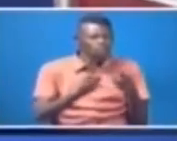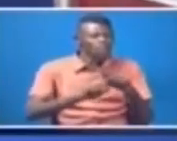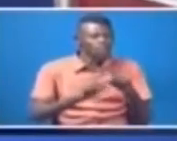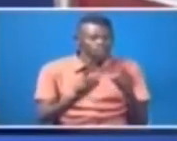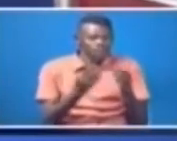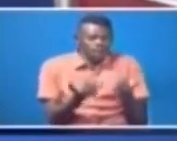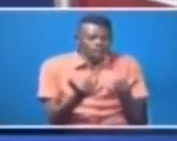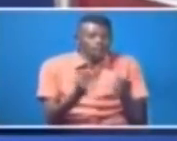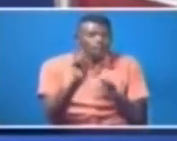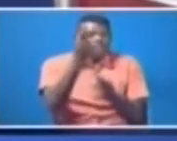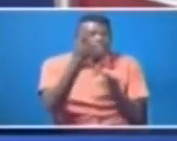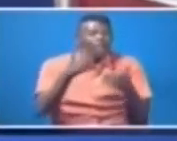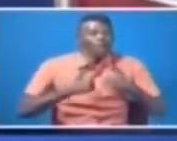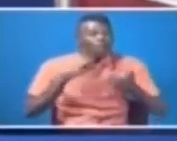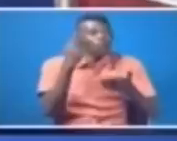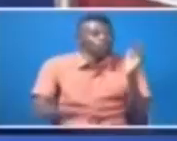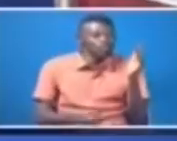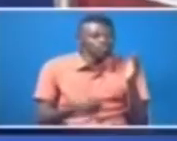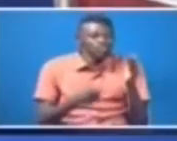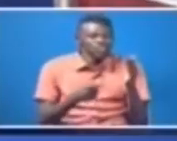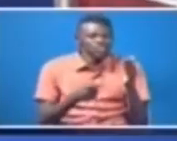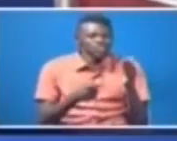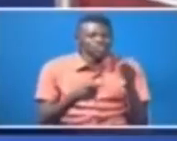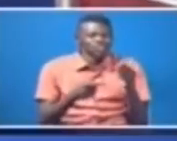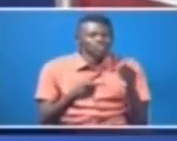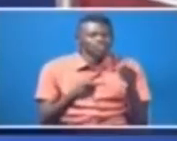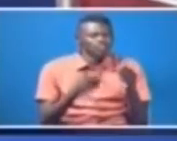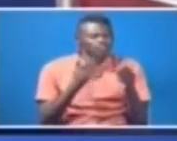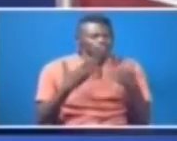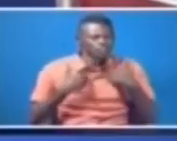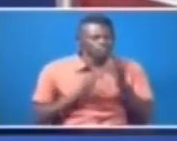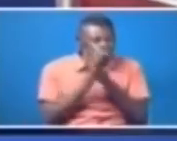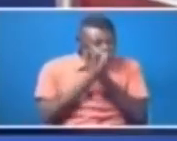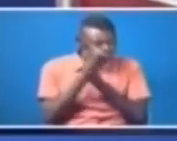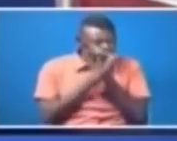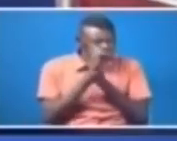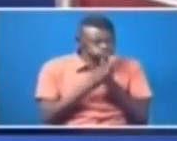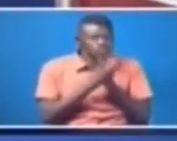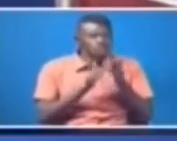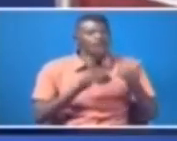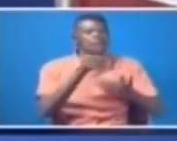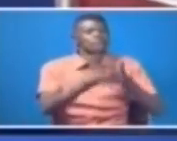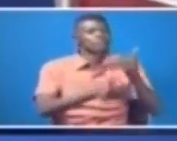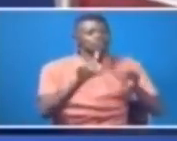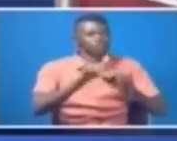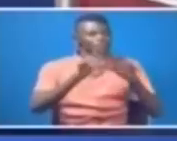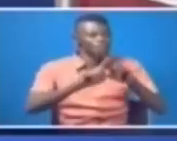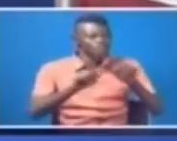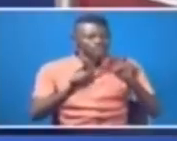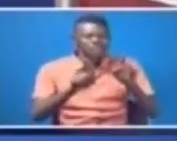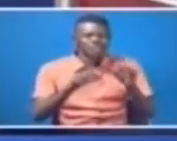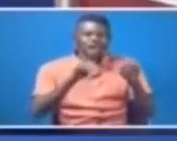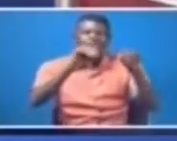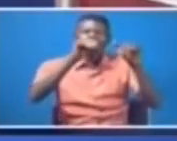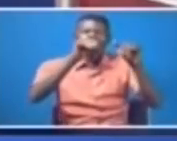what we have in Kenya today, unfortunately, with our procurement system, is that we are more interested in following the process than looking at the substance